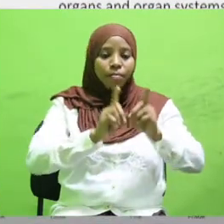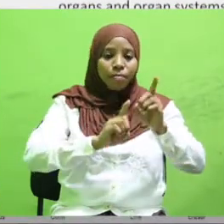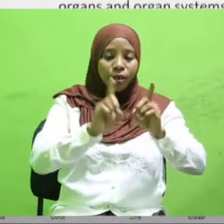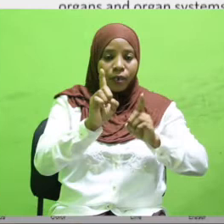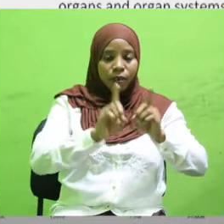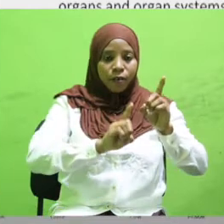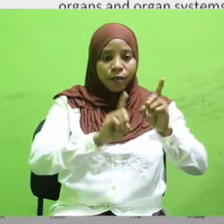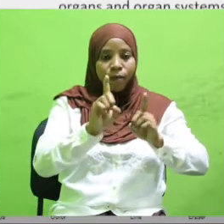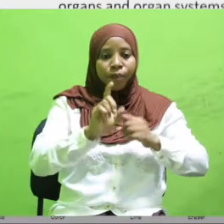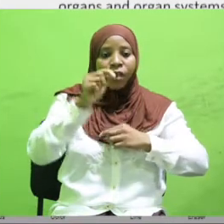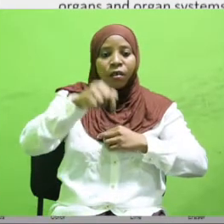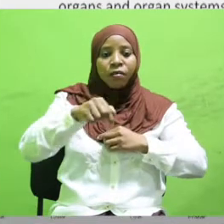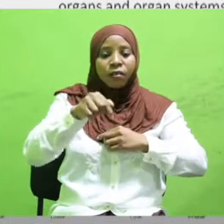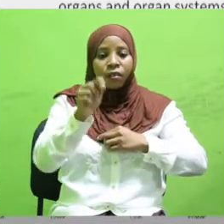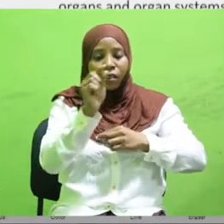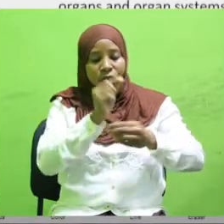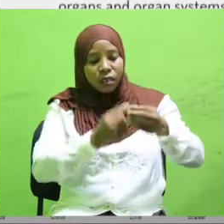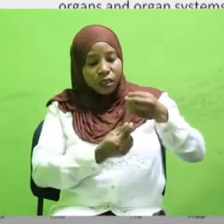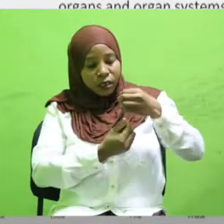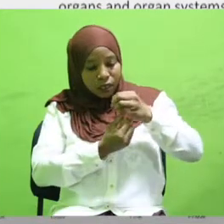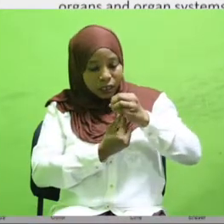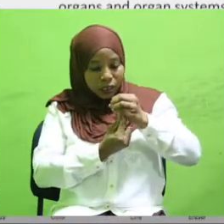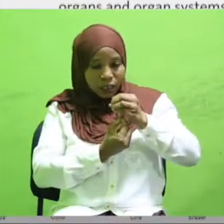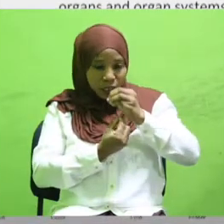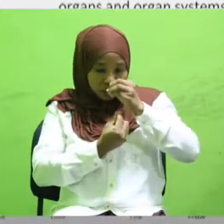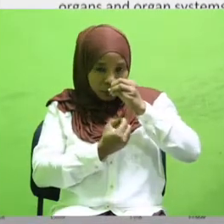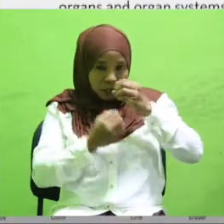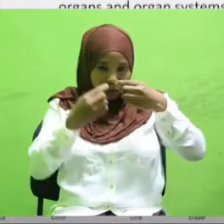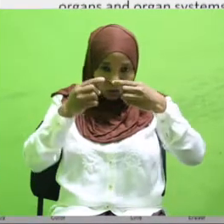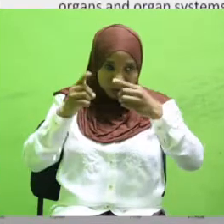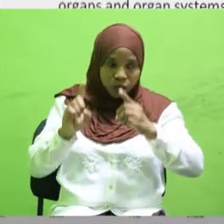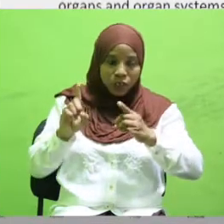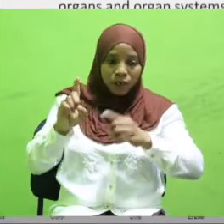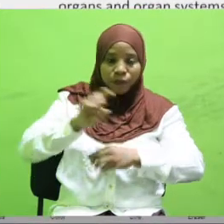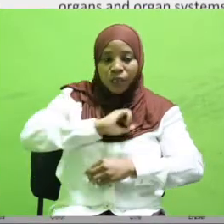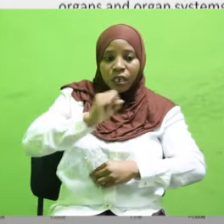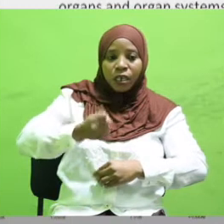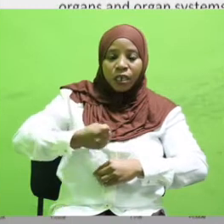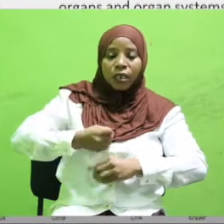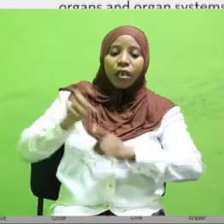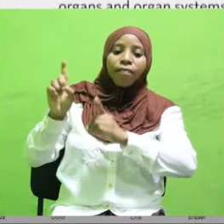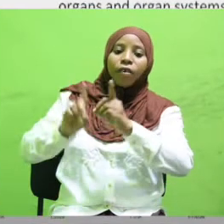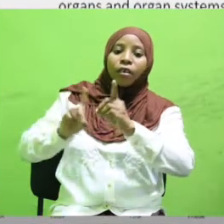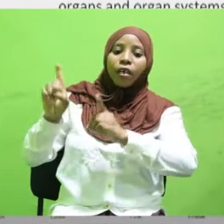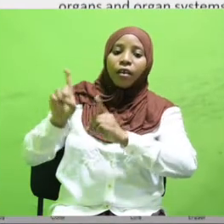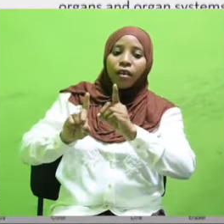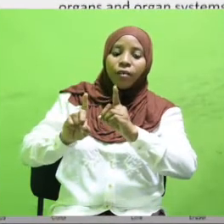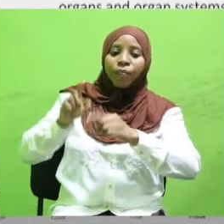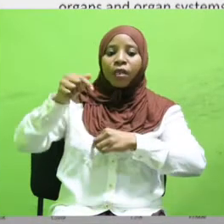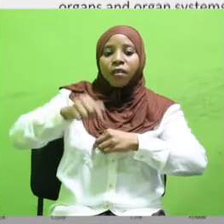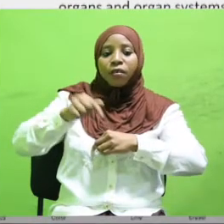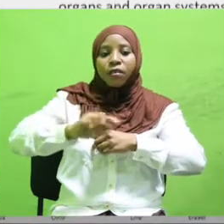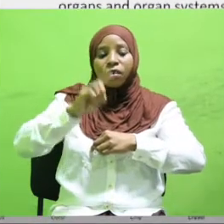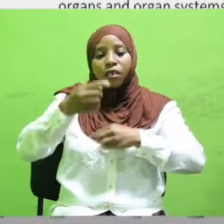saying that we should differentiate between kingdom fungi and kingdom plantae. This is just a